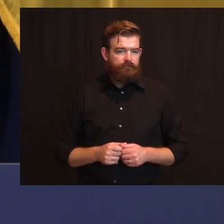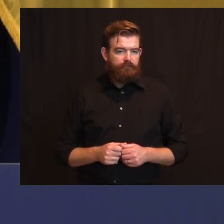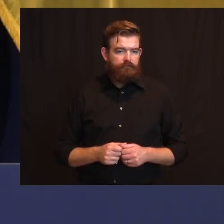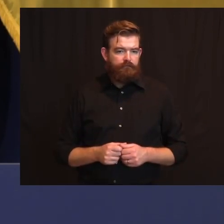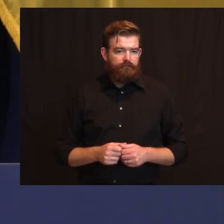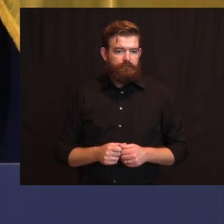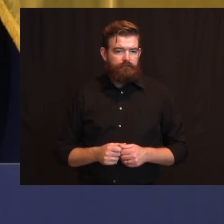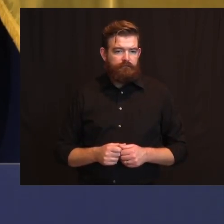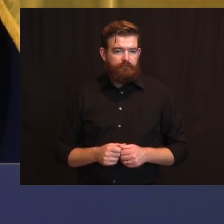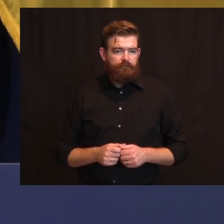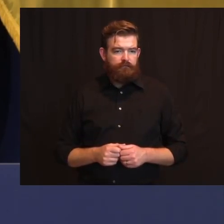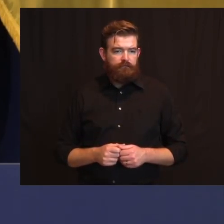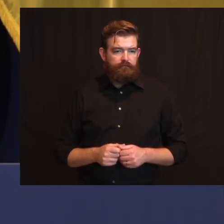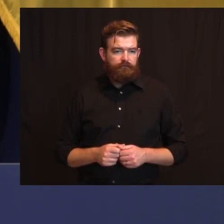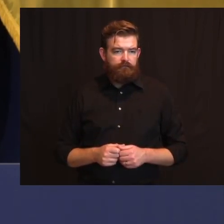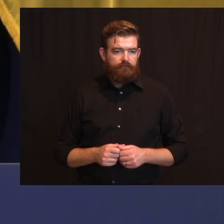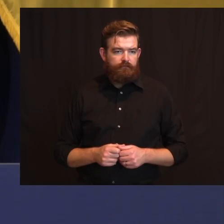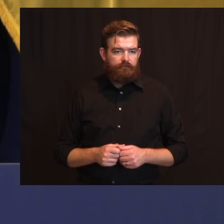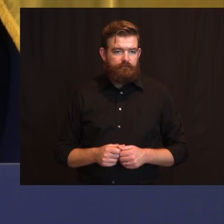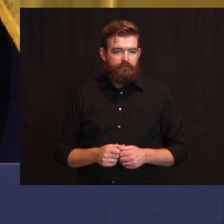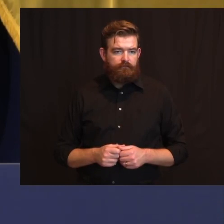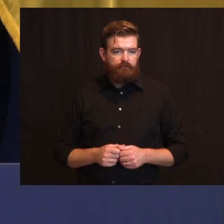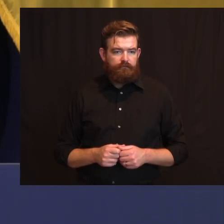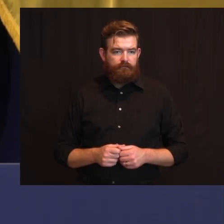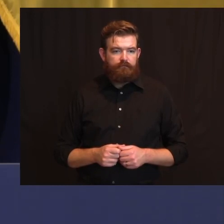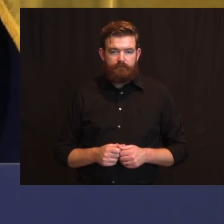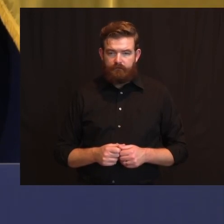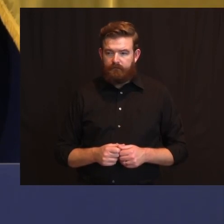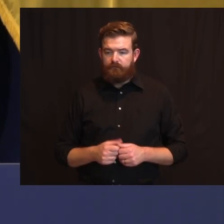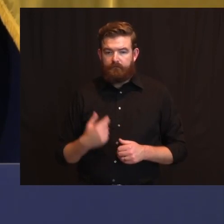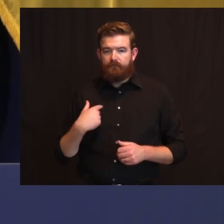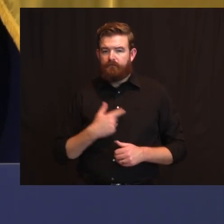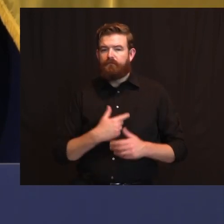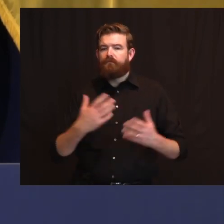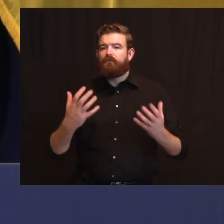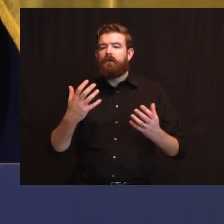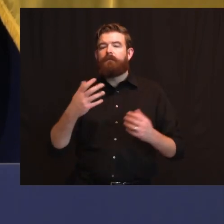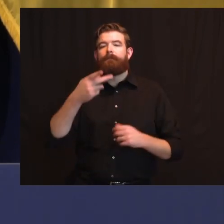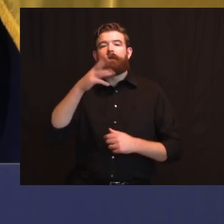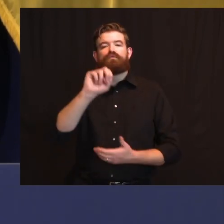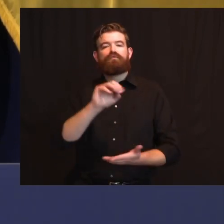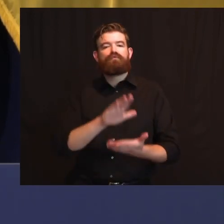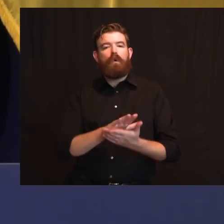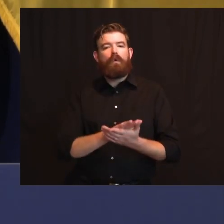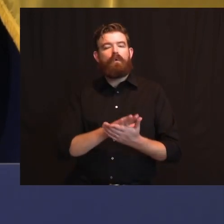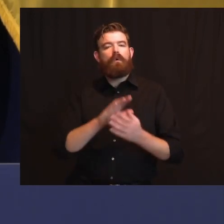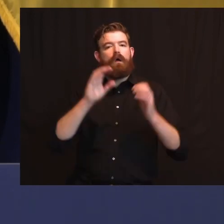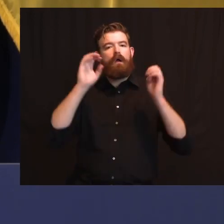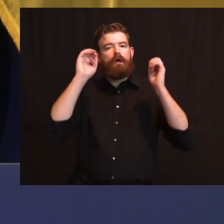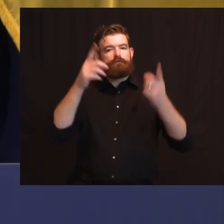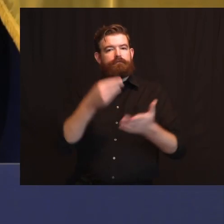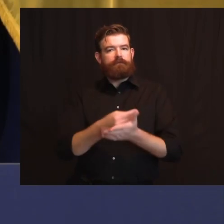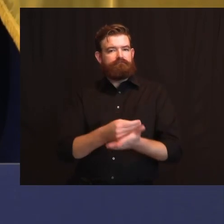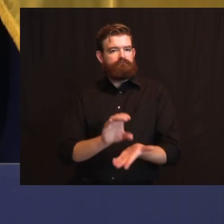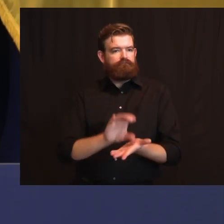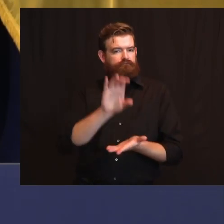public education funding in our budget. We kept it at an all-time high. We